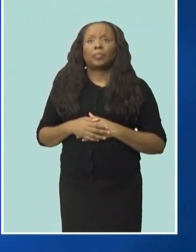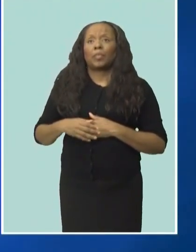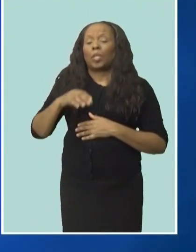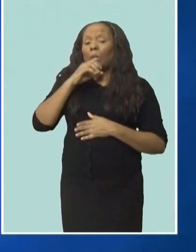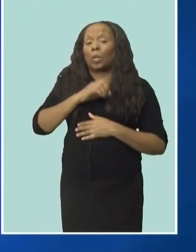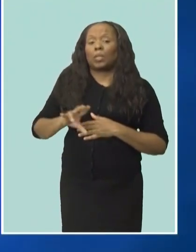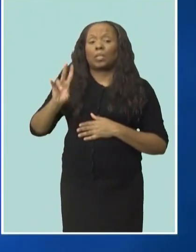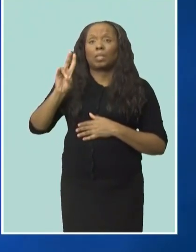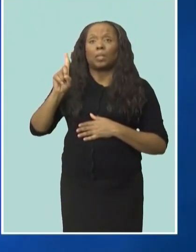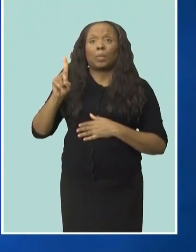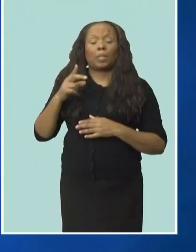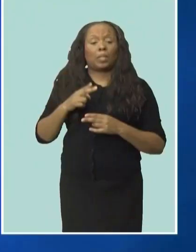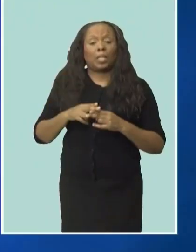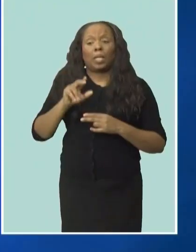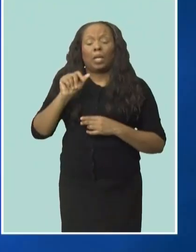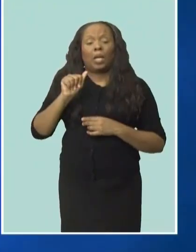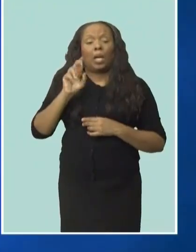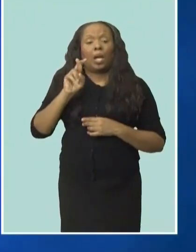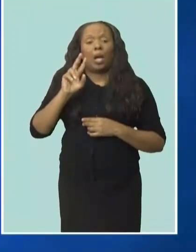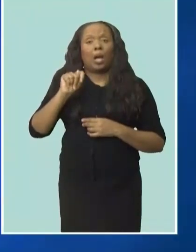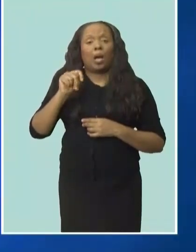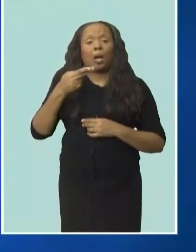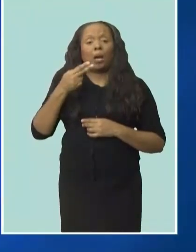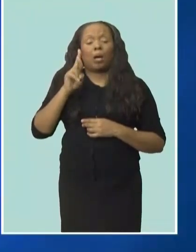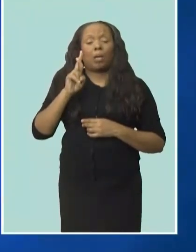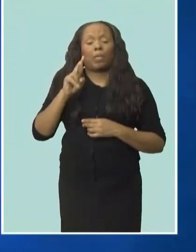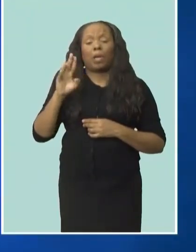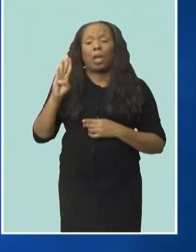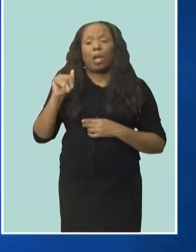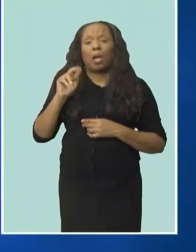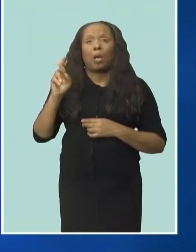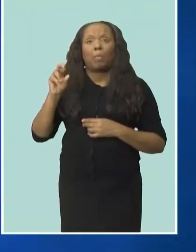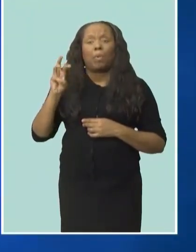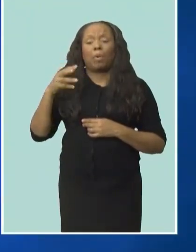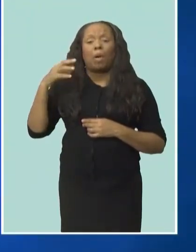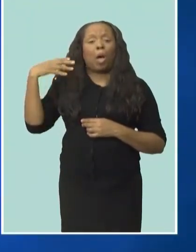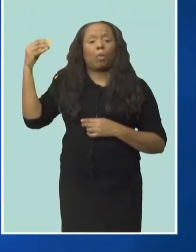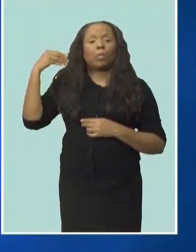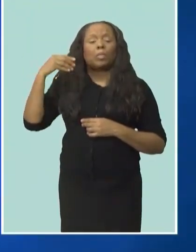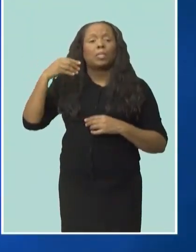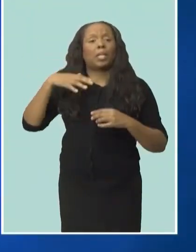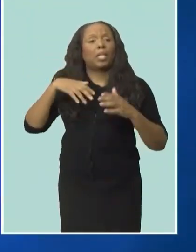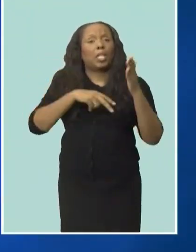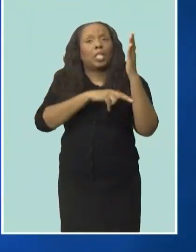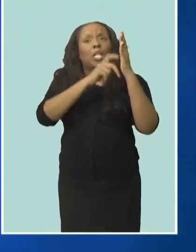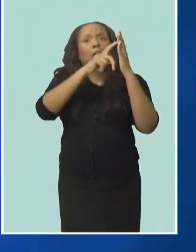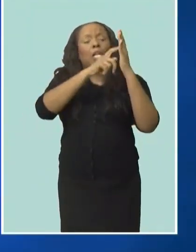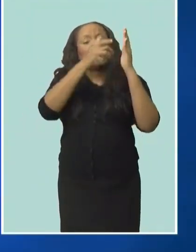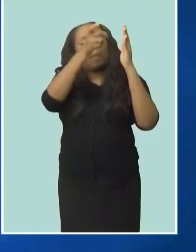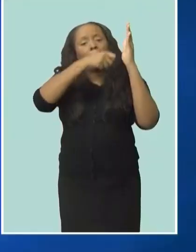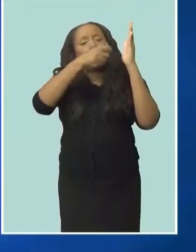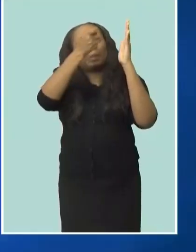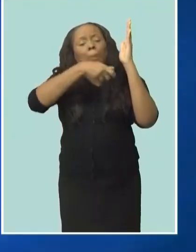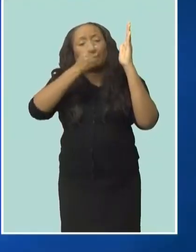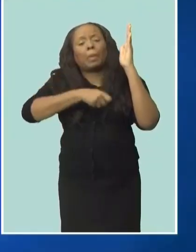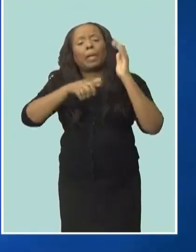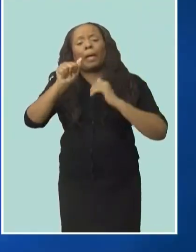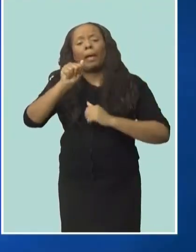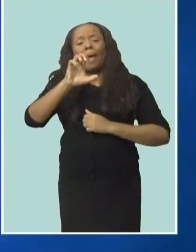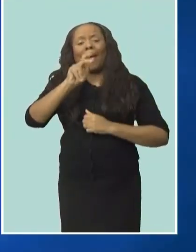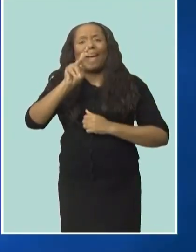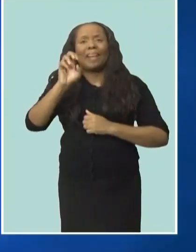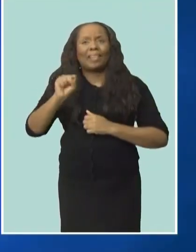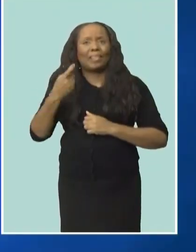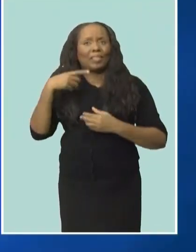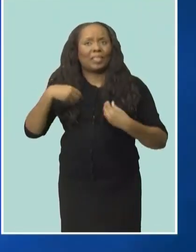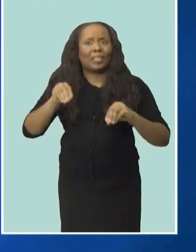71-year-old Arthur Barrow was outside his home picking ackees for sale when he met his untimely death. The incident has